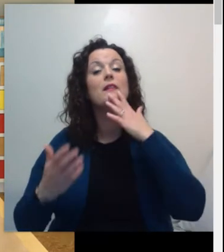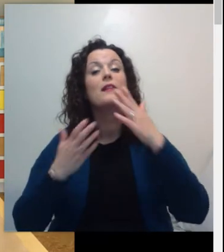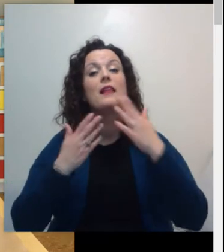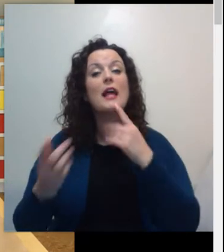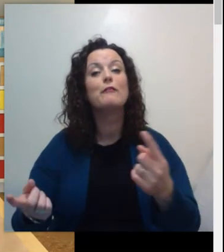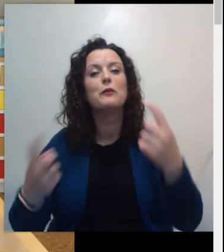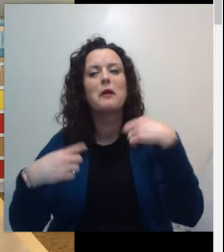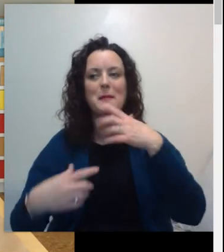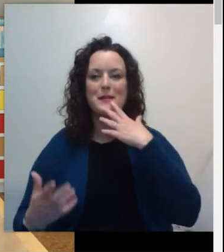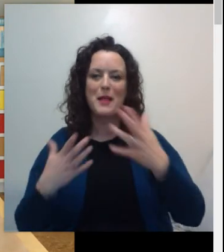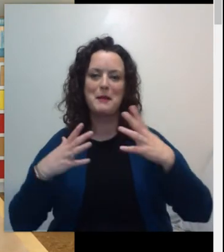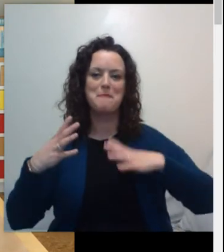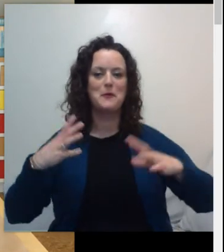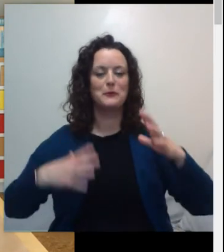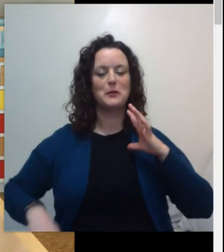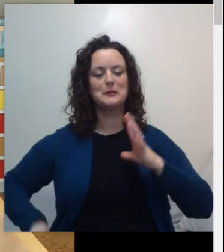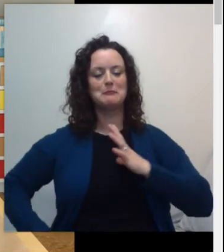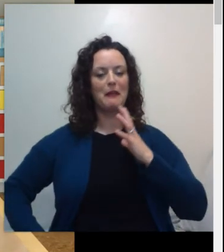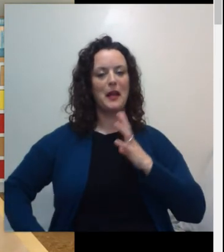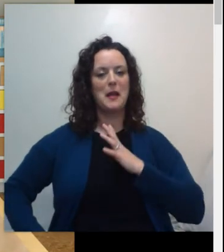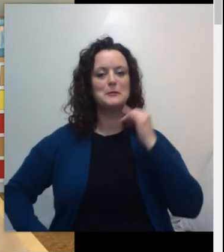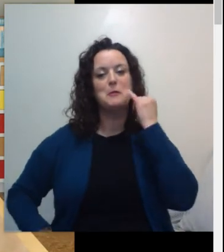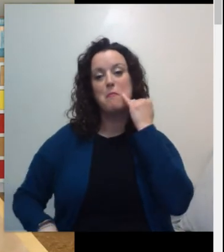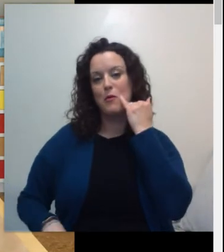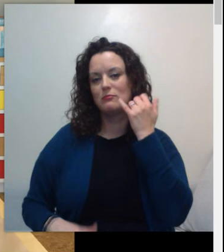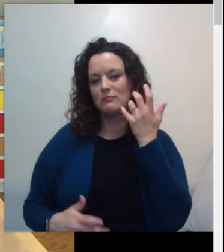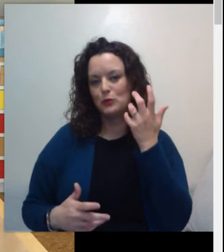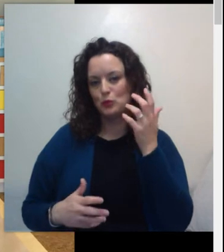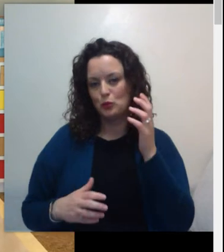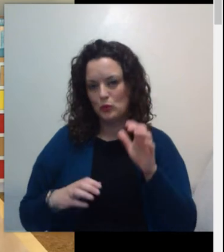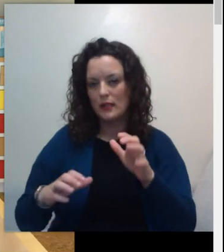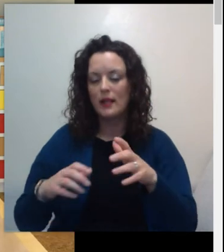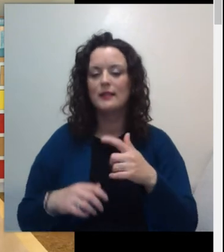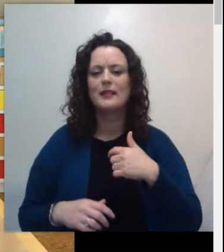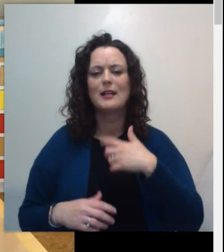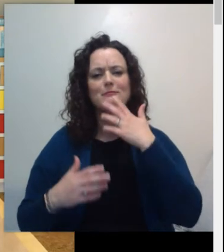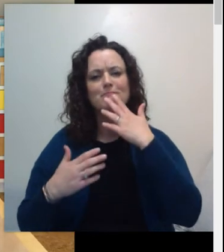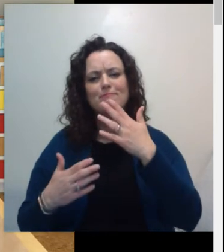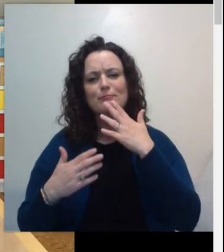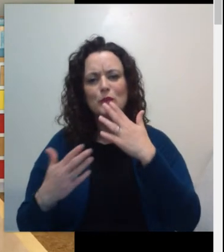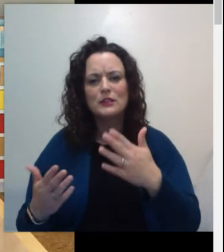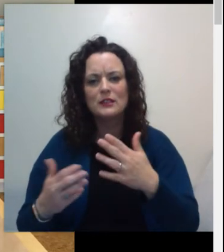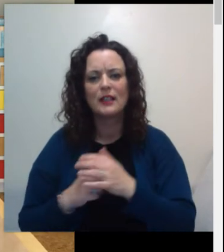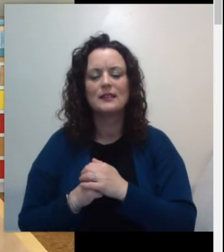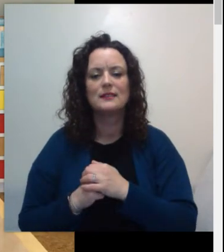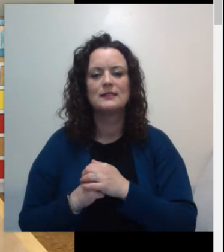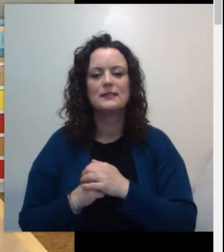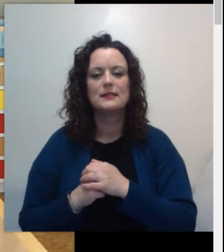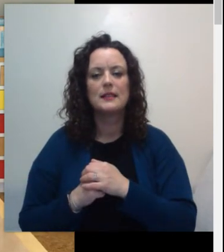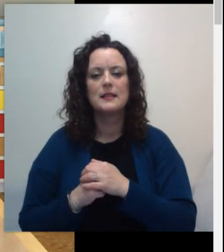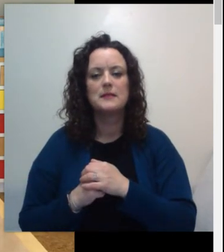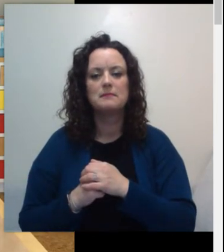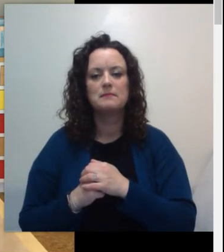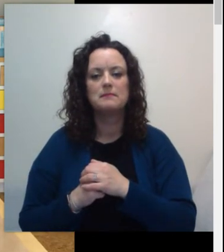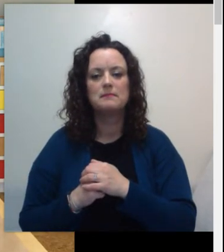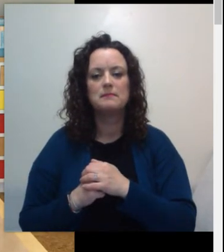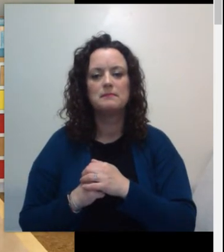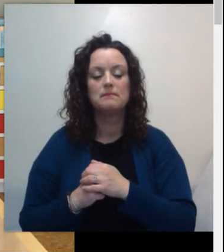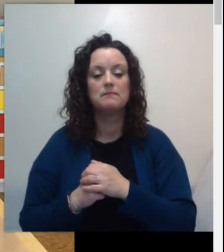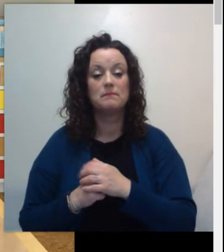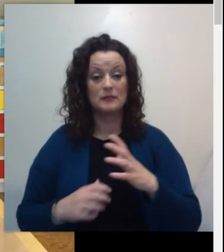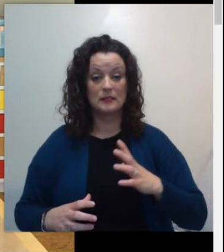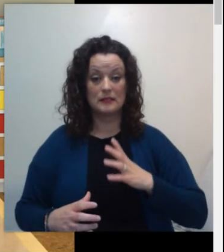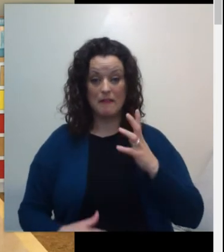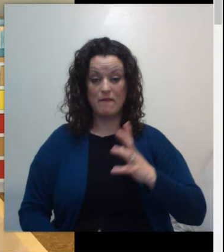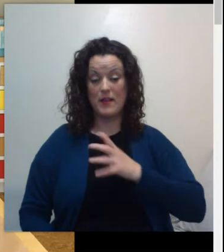for getting dressed and fancy if you did. I really, really appreciate it. I'm not going to be fancy